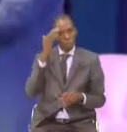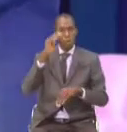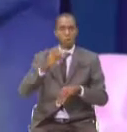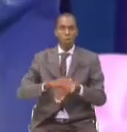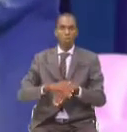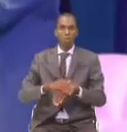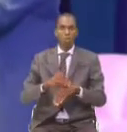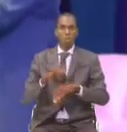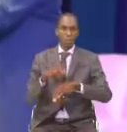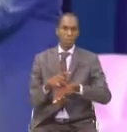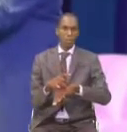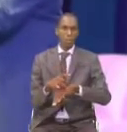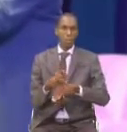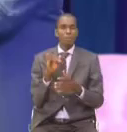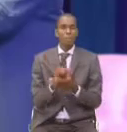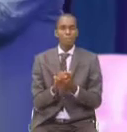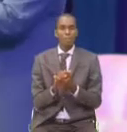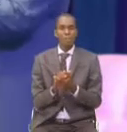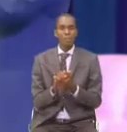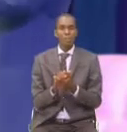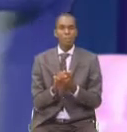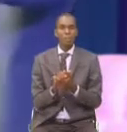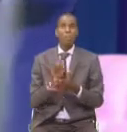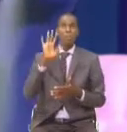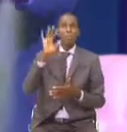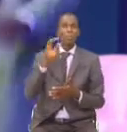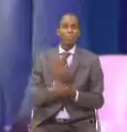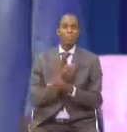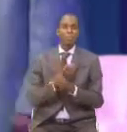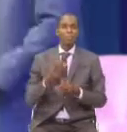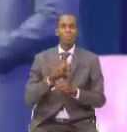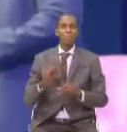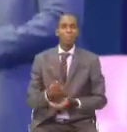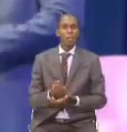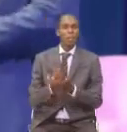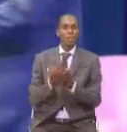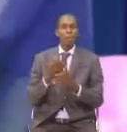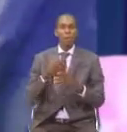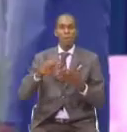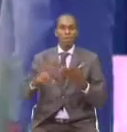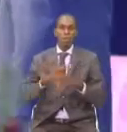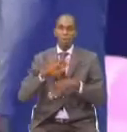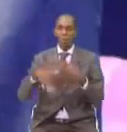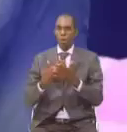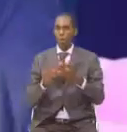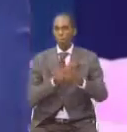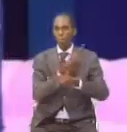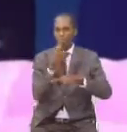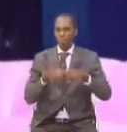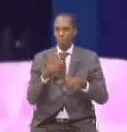earth, that thy saving health among all nations. Look at the